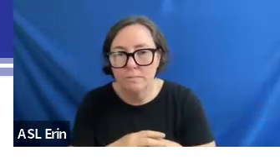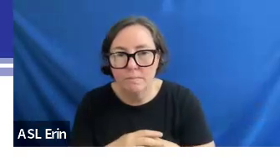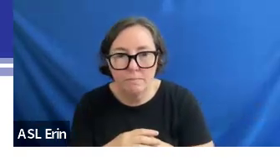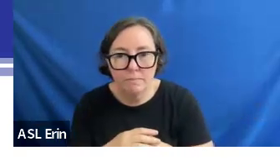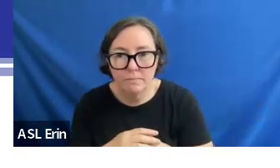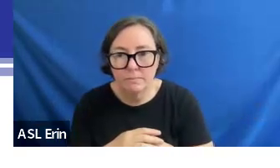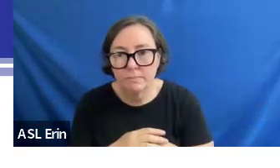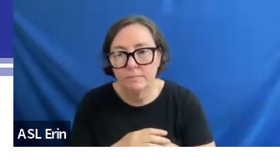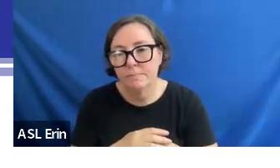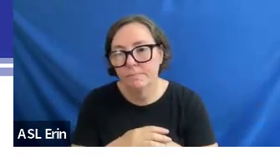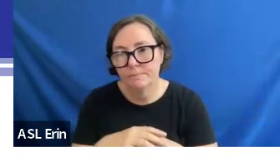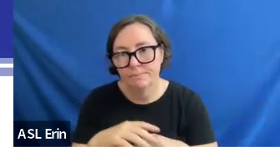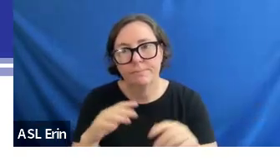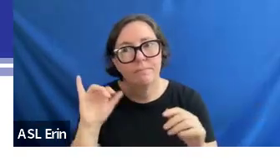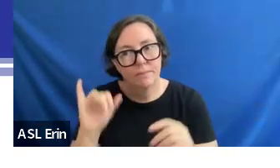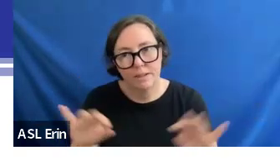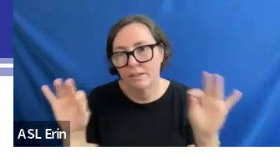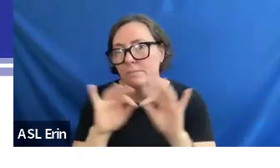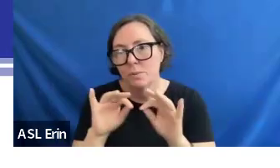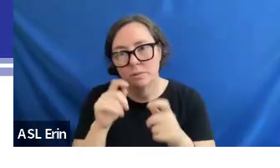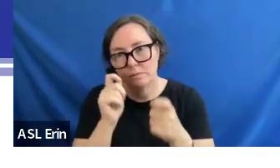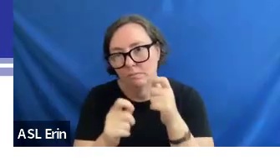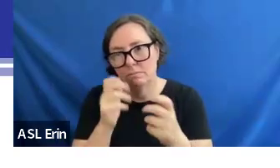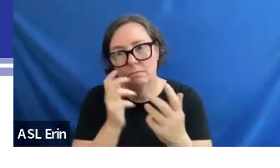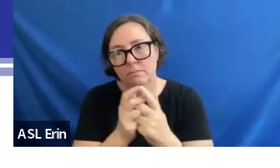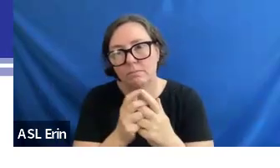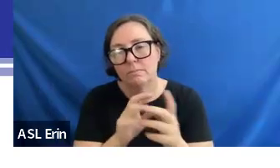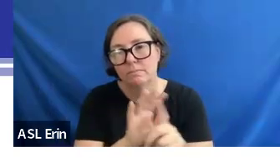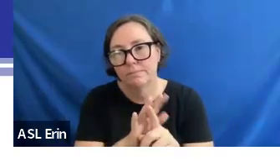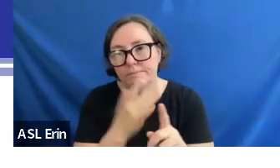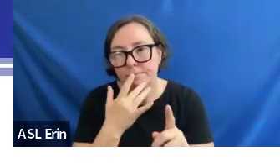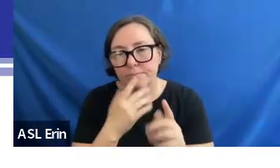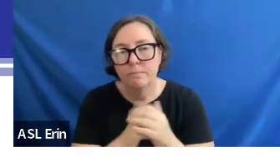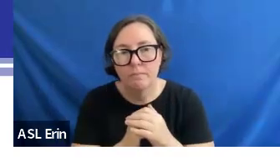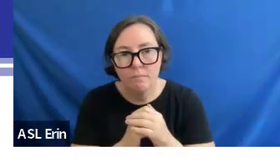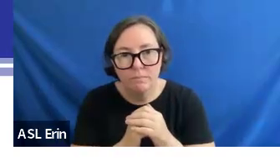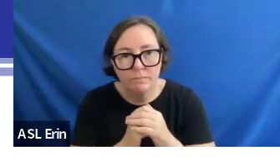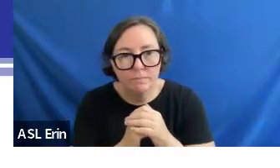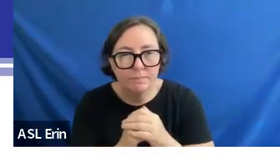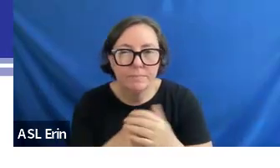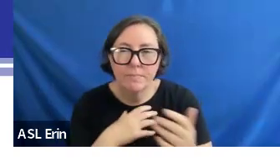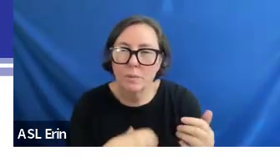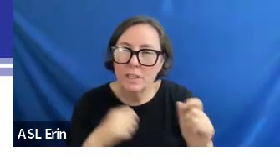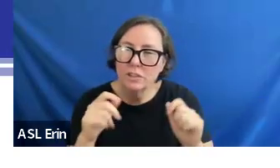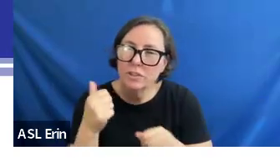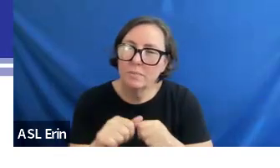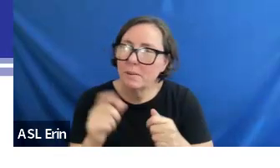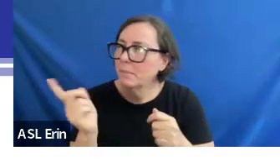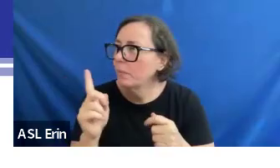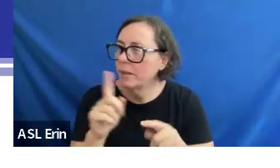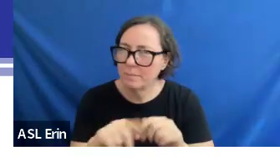colors of that user can be accommodated? And I have seen, and I wish I could remember, but it was years